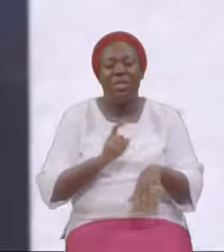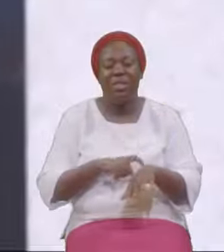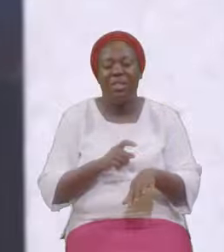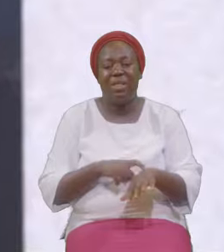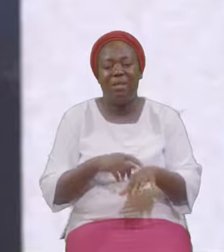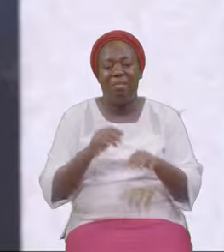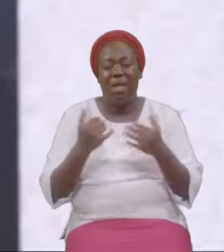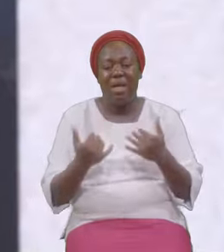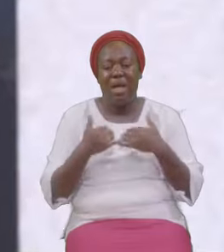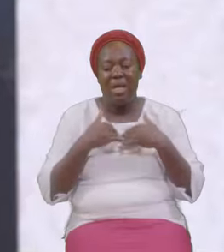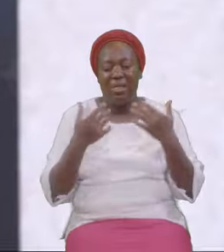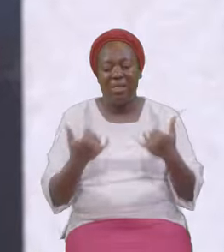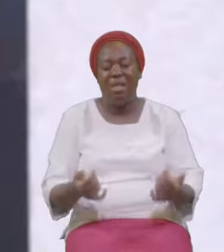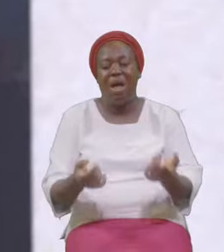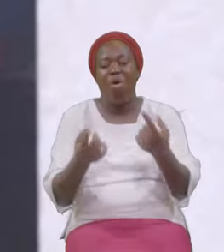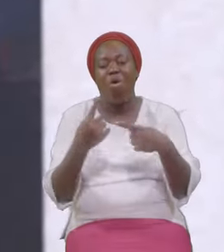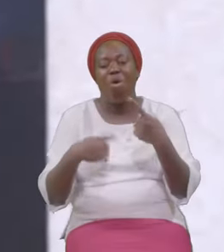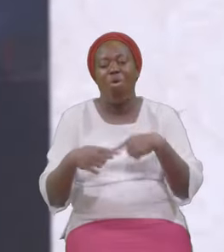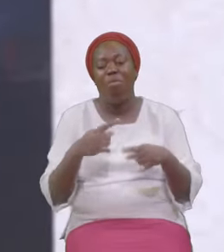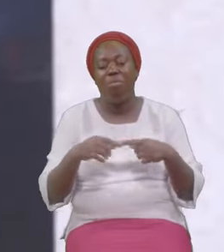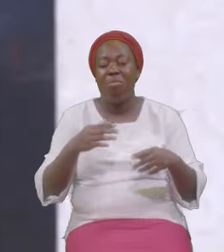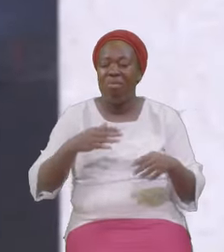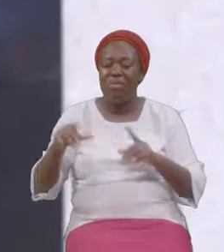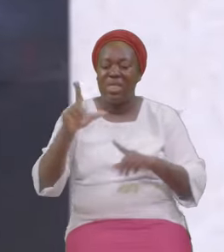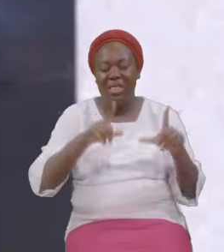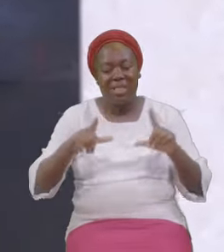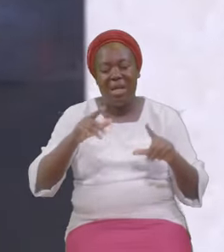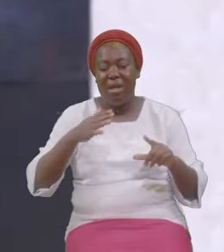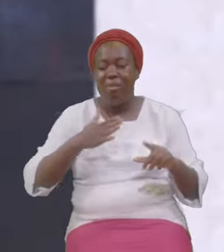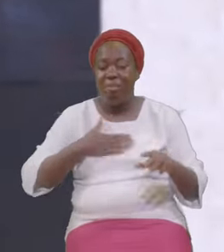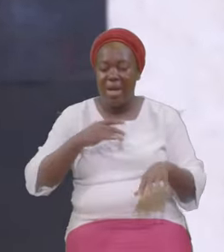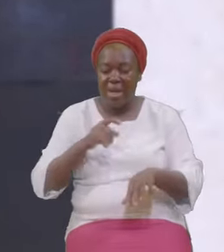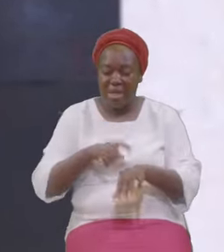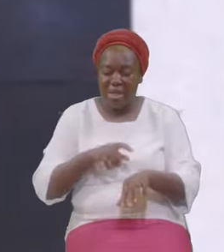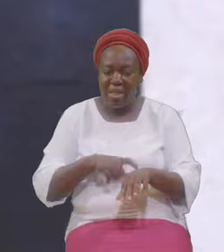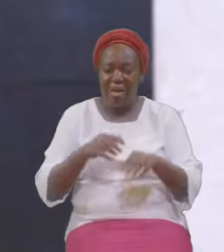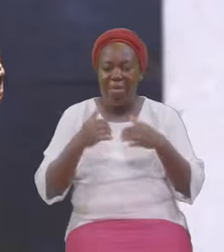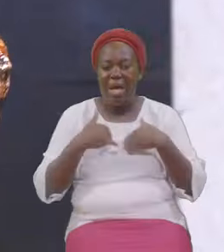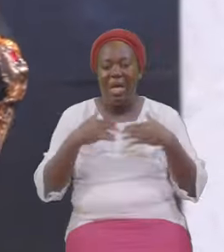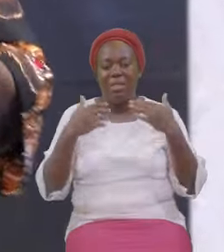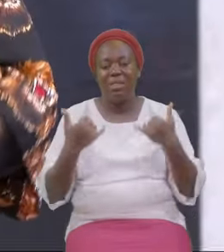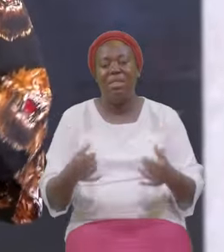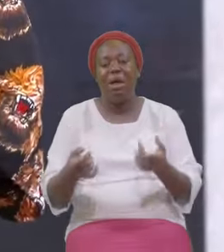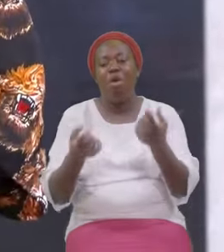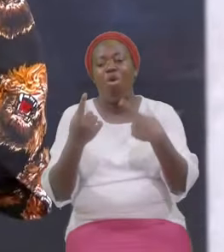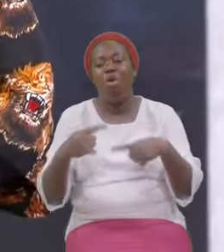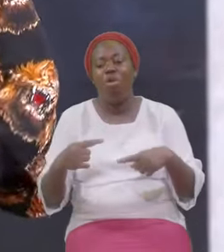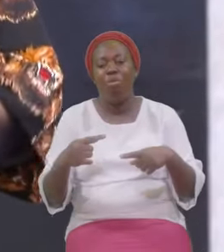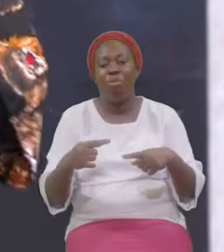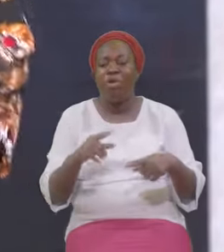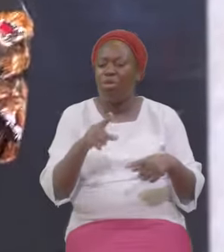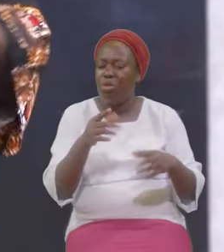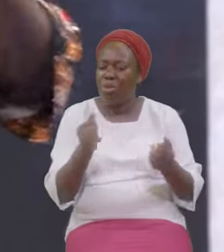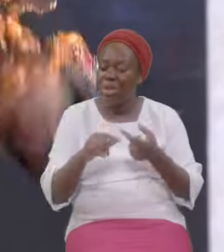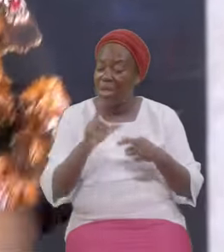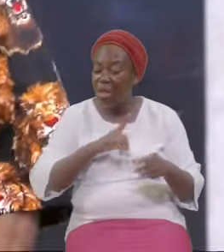come. My time has now come. You want the Lord to forgive every sin